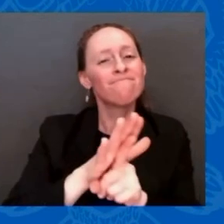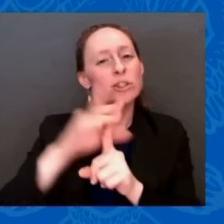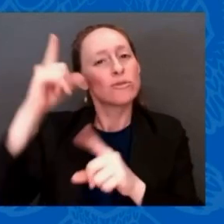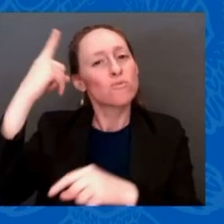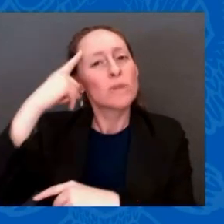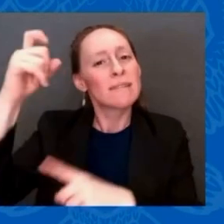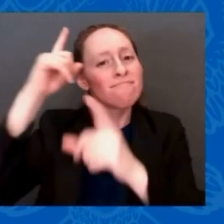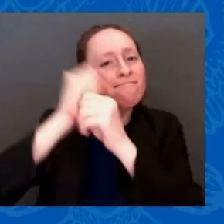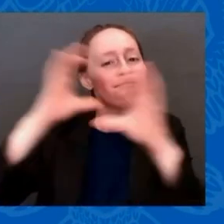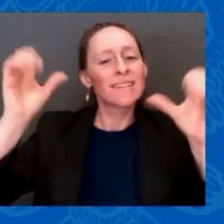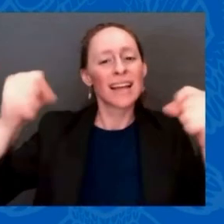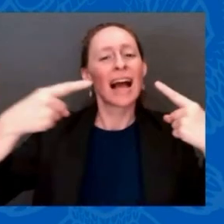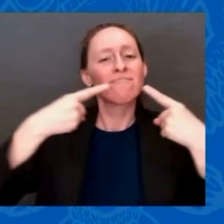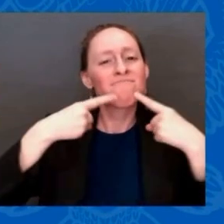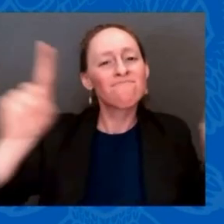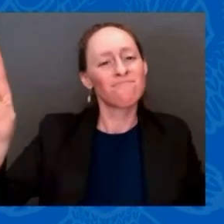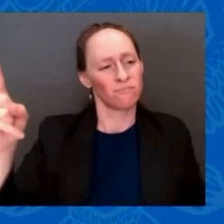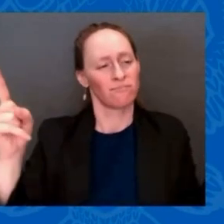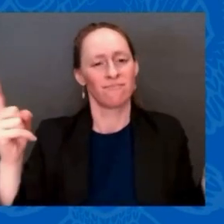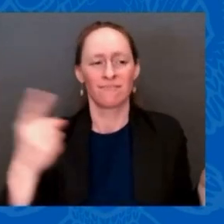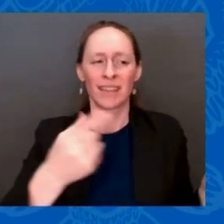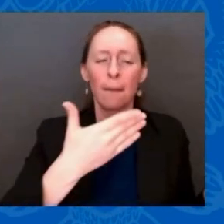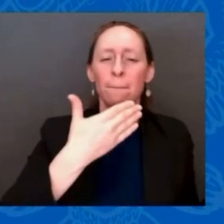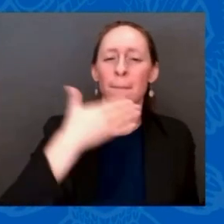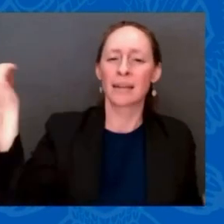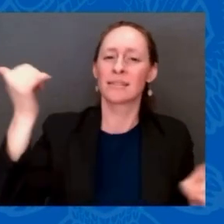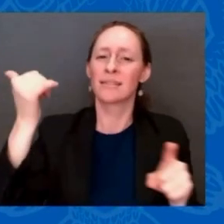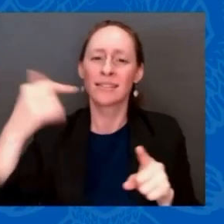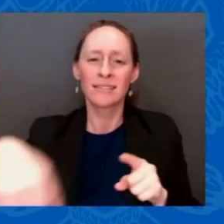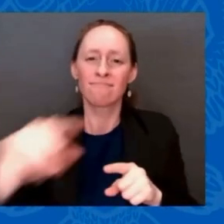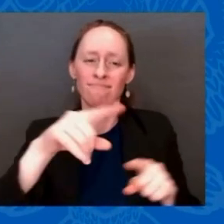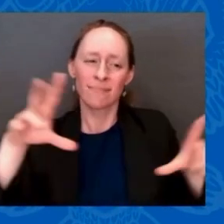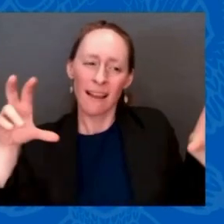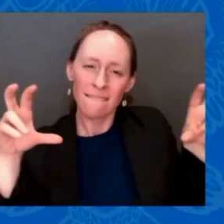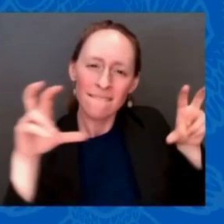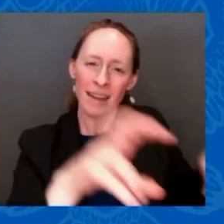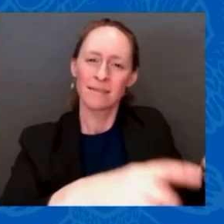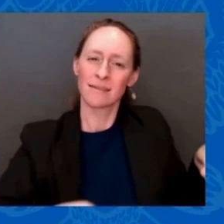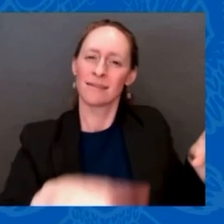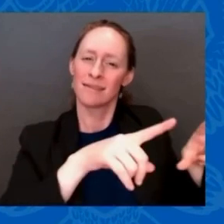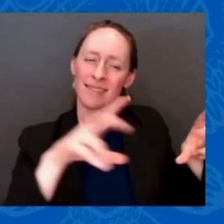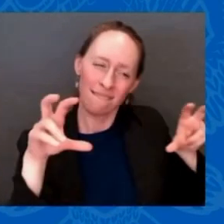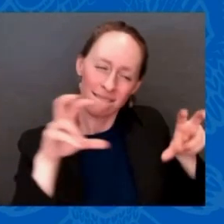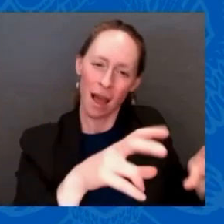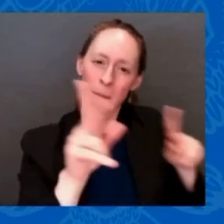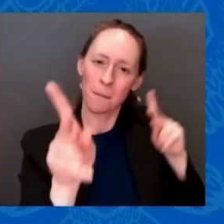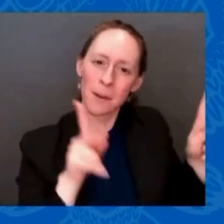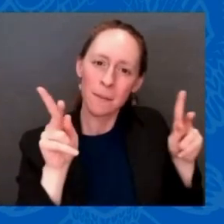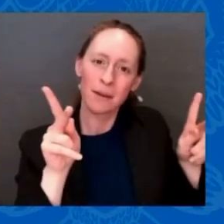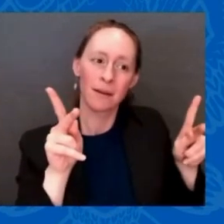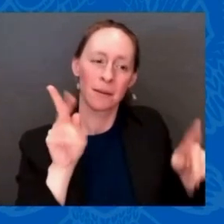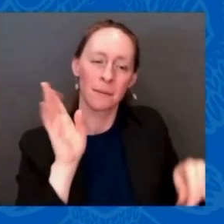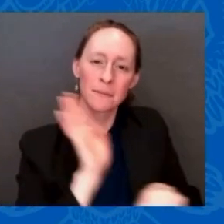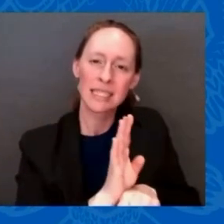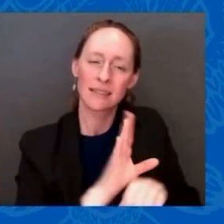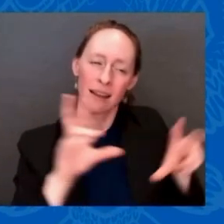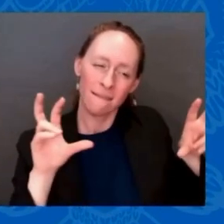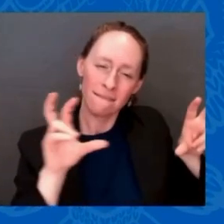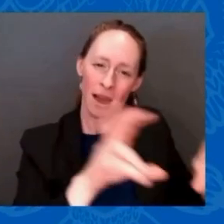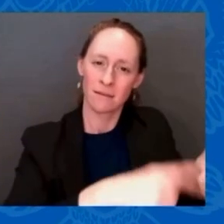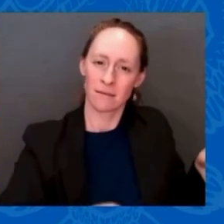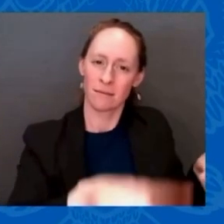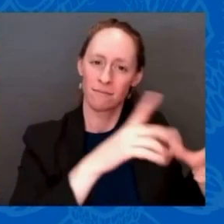America, investing in Americans. Because when we invest in our people, we strengthen the middle class, we see the economy